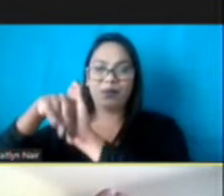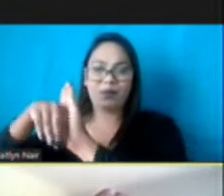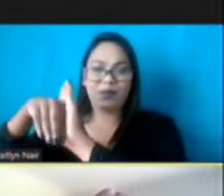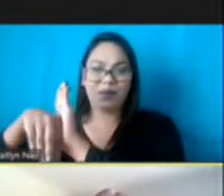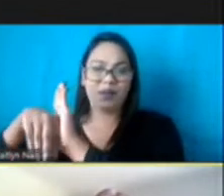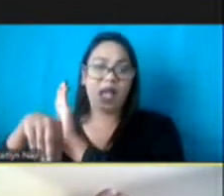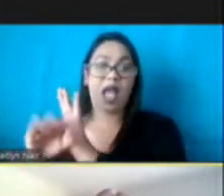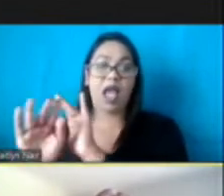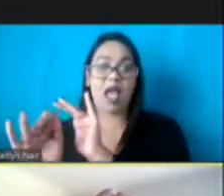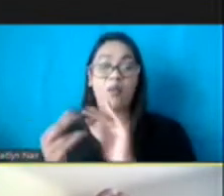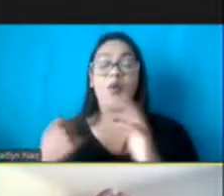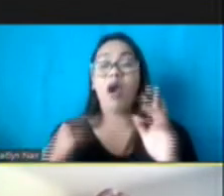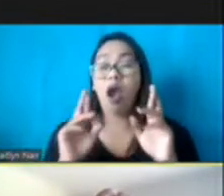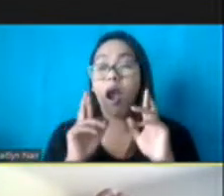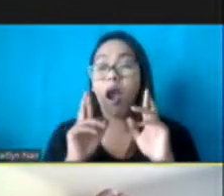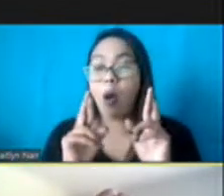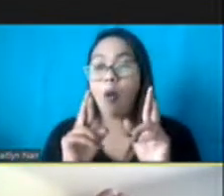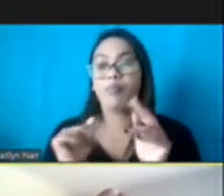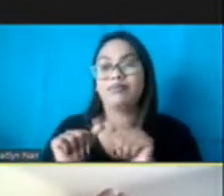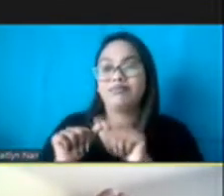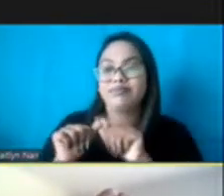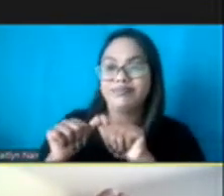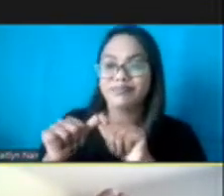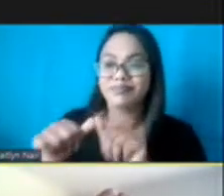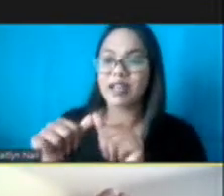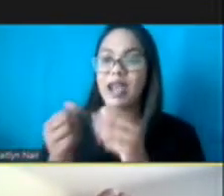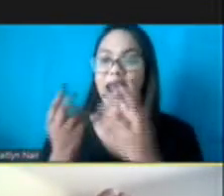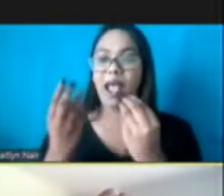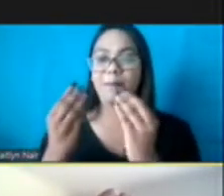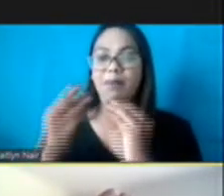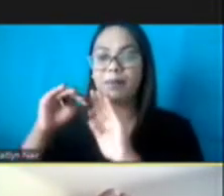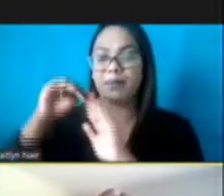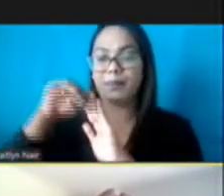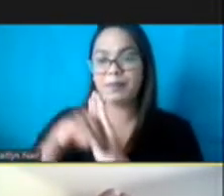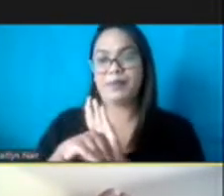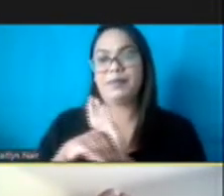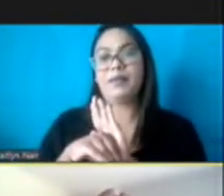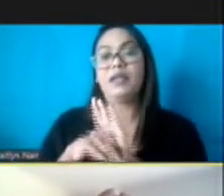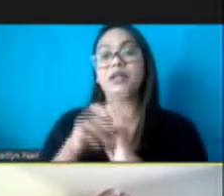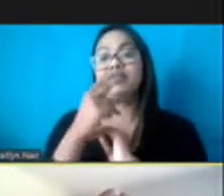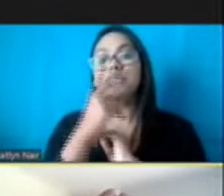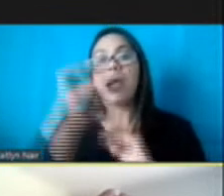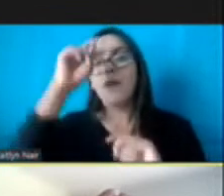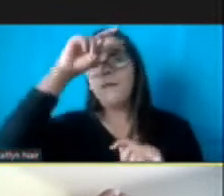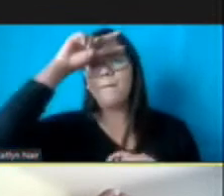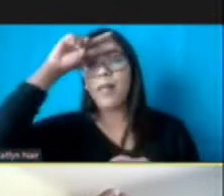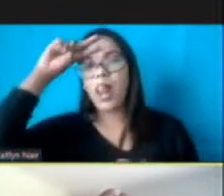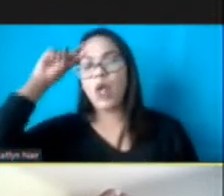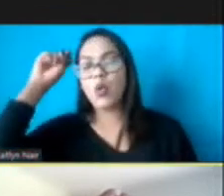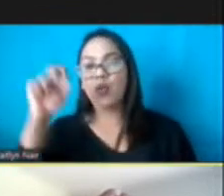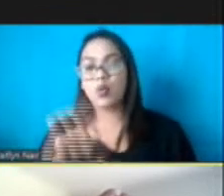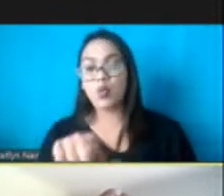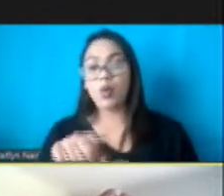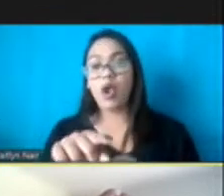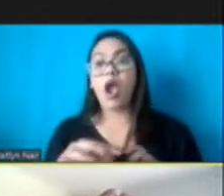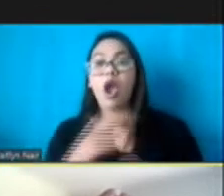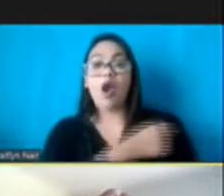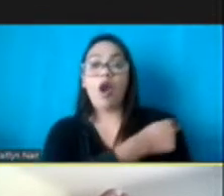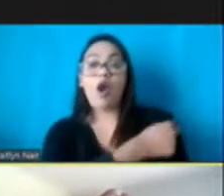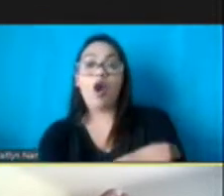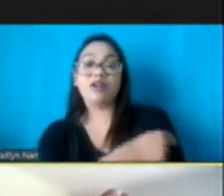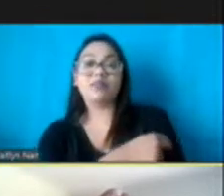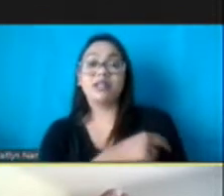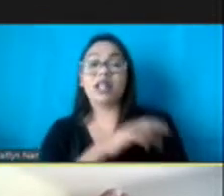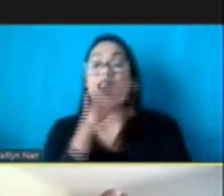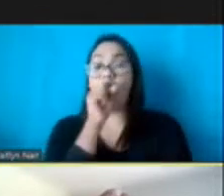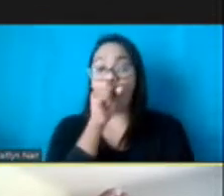coming days. I think also just to note in terms of the case numbers in blue, the hospitalizations in orange and the